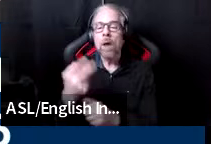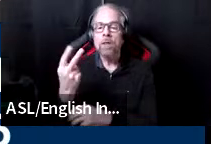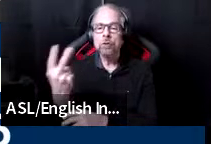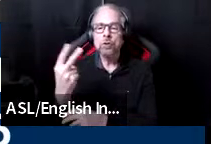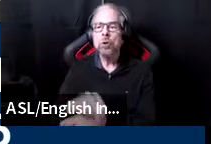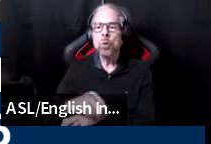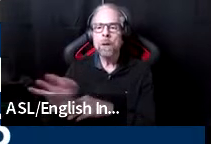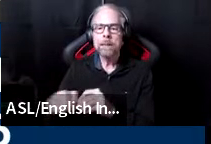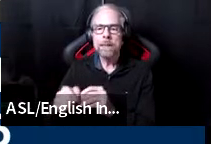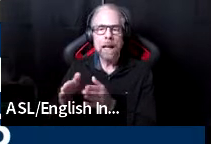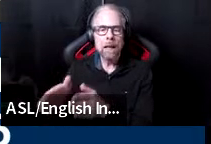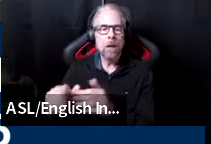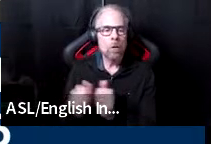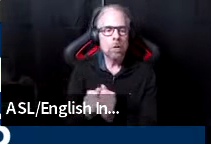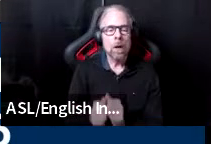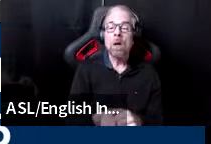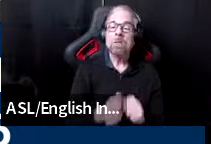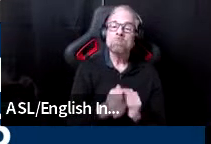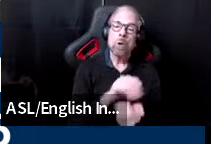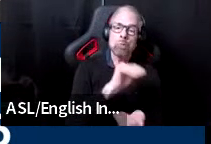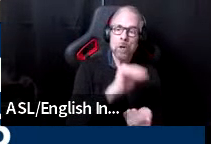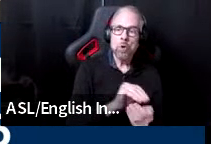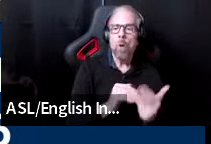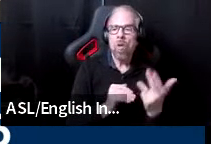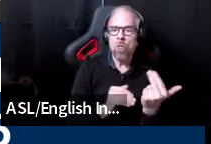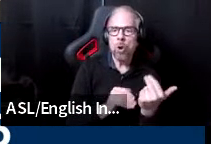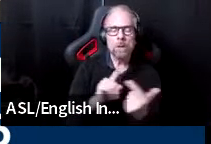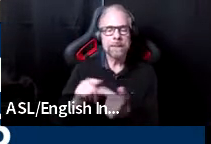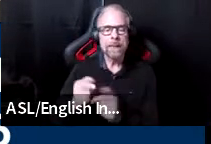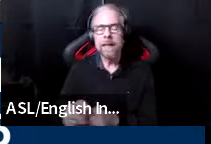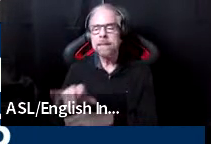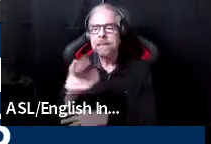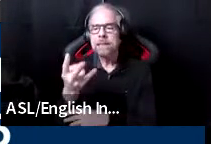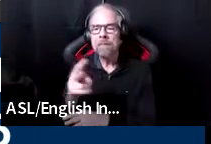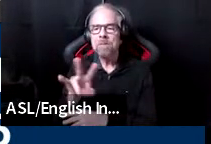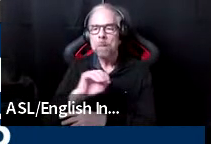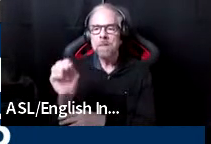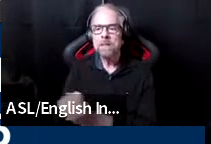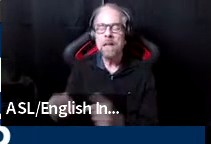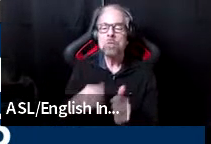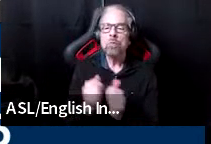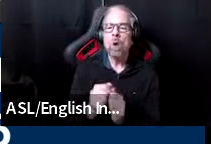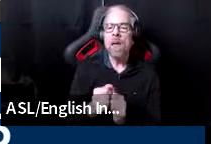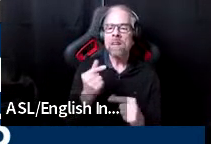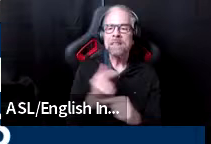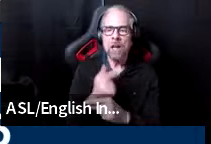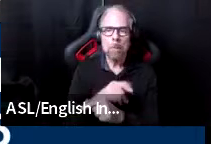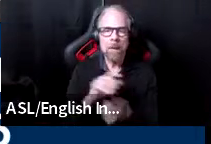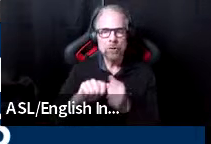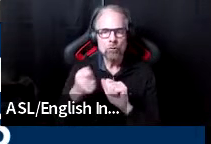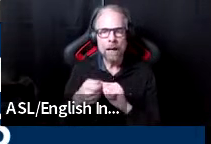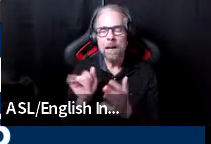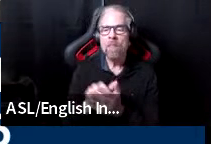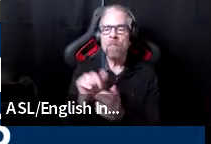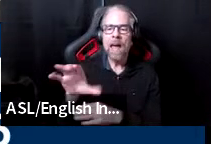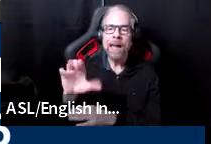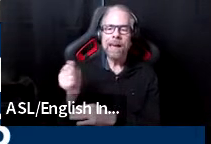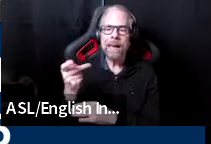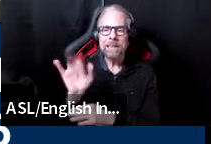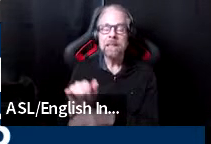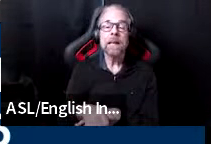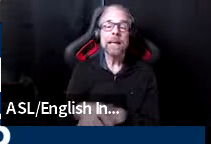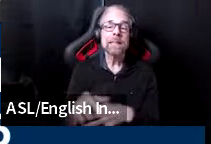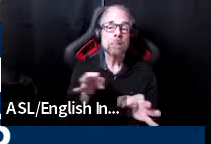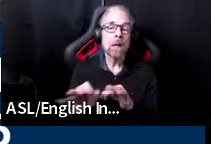between 13 and 17% compared to the no-build due to the geometric changes that Casey kind of went over, as well as the auxiliary